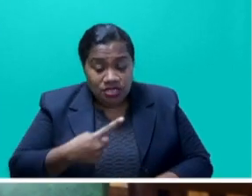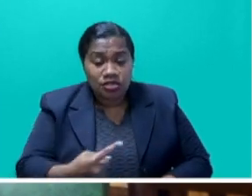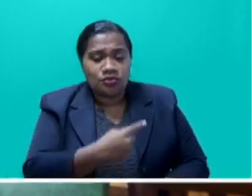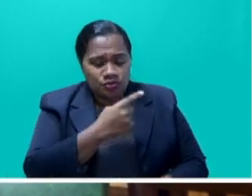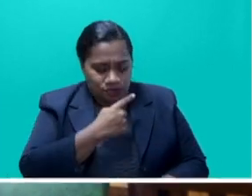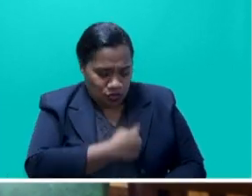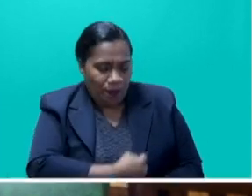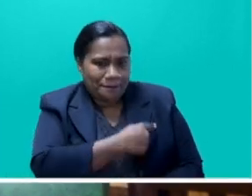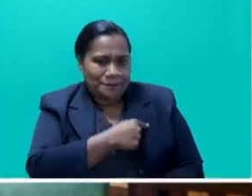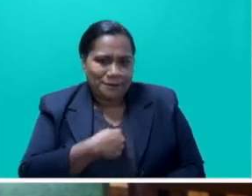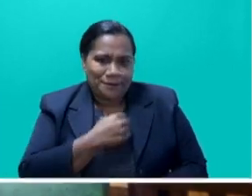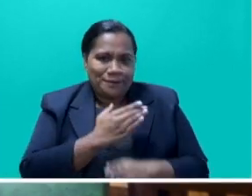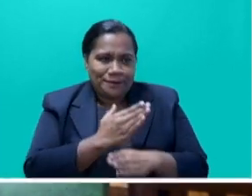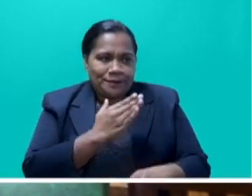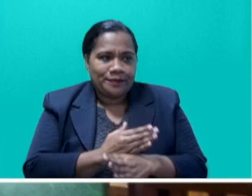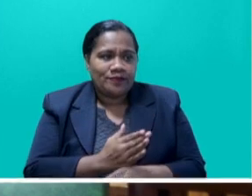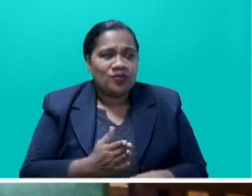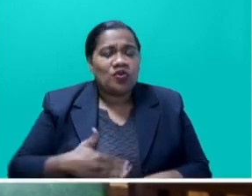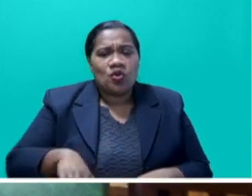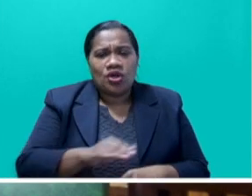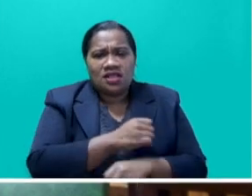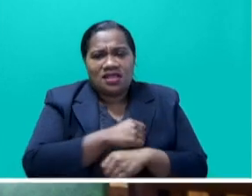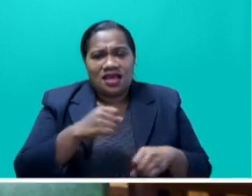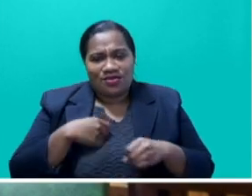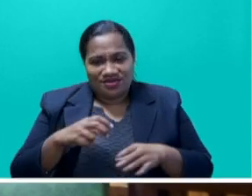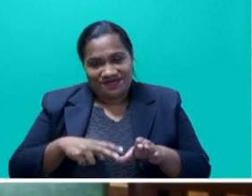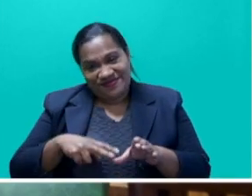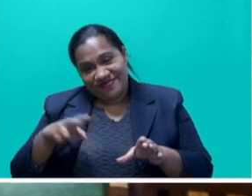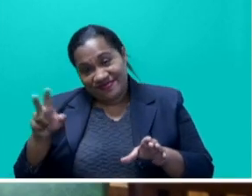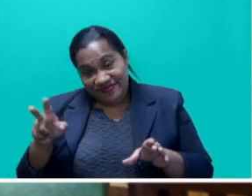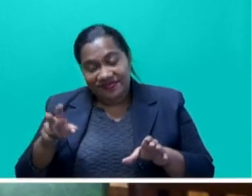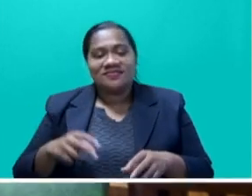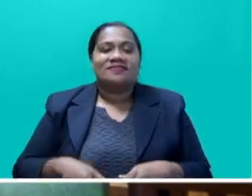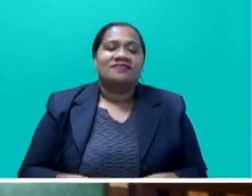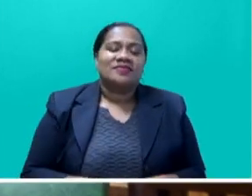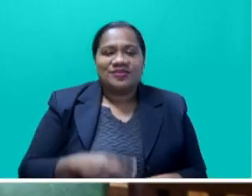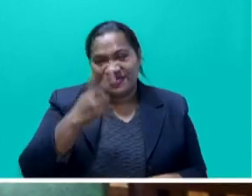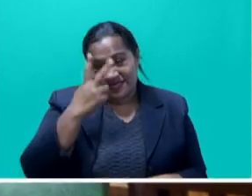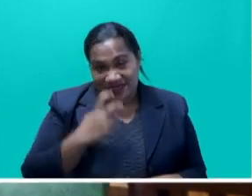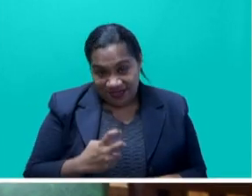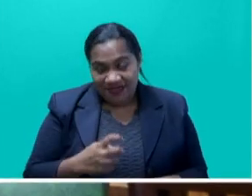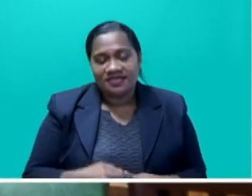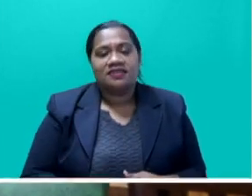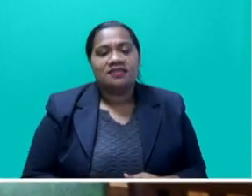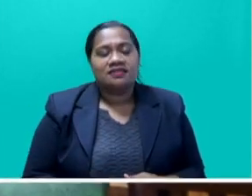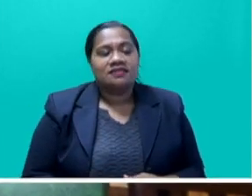our returned and retired ex-servicemen and dependents for those whose returned